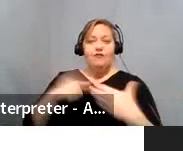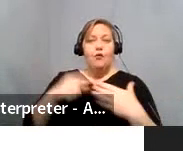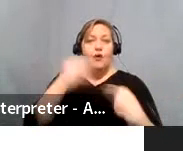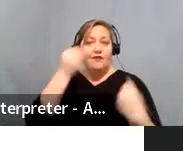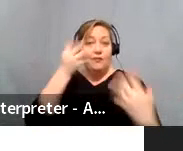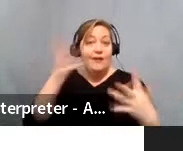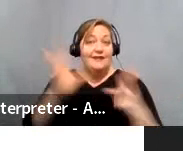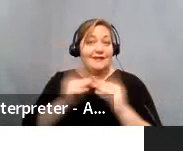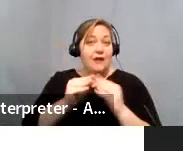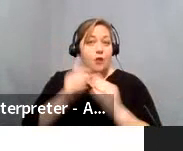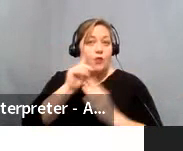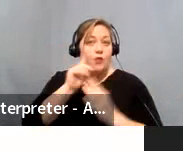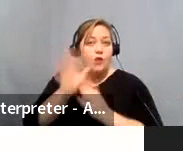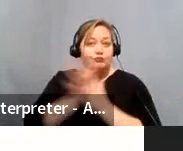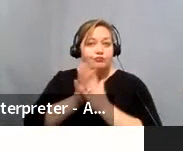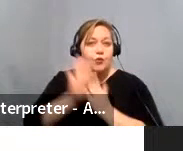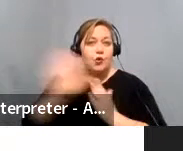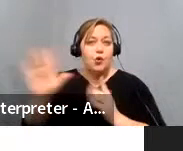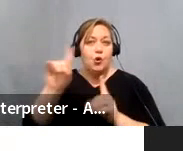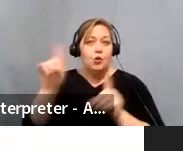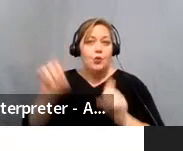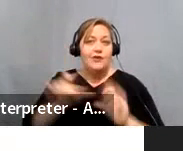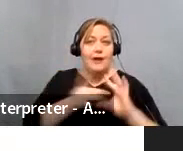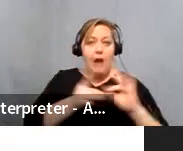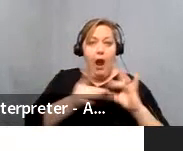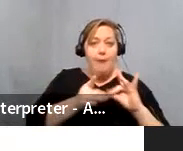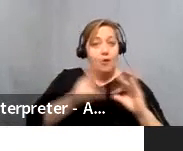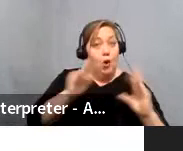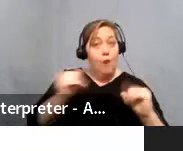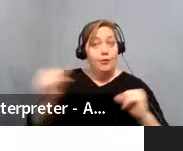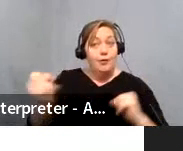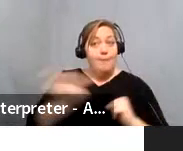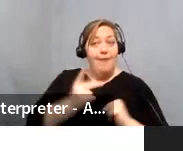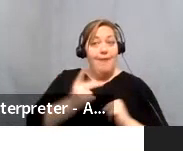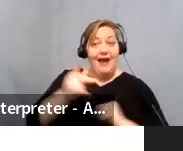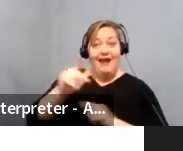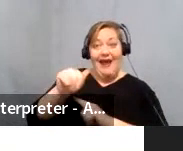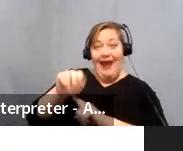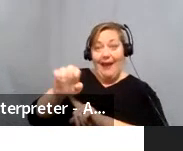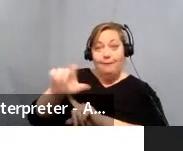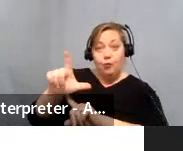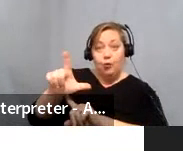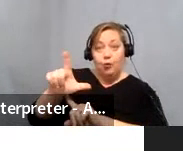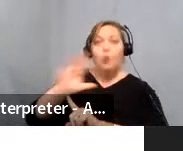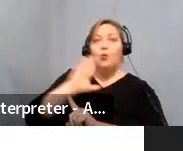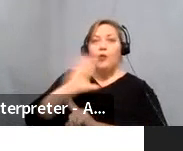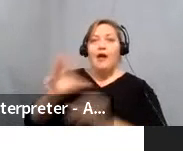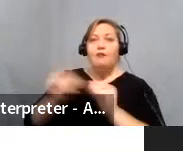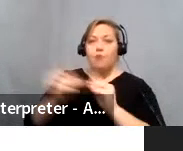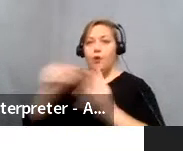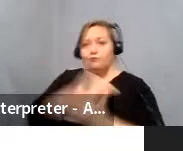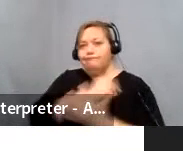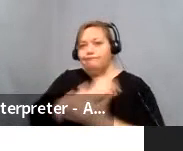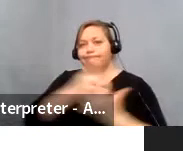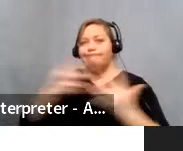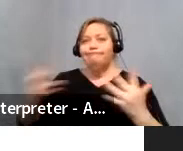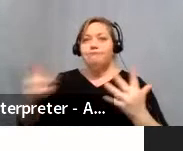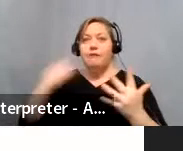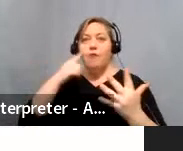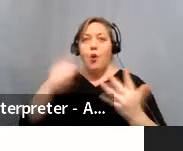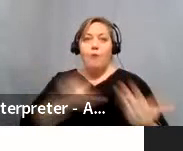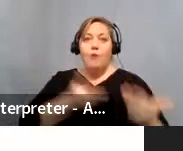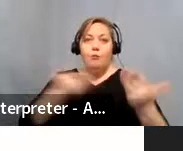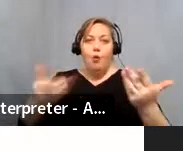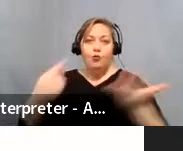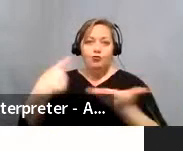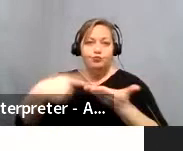forward to your questions and comments tonight and hope you might return for our upcoming info session in April, which will provide an overview of the entire proposal. You can